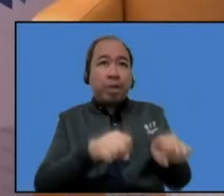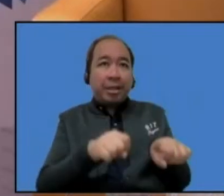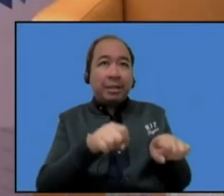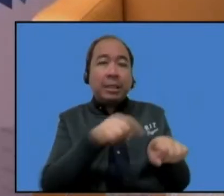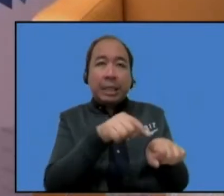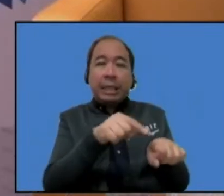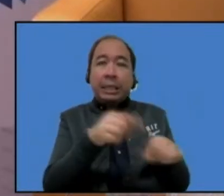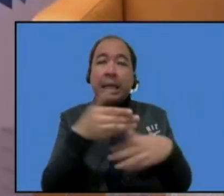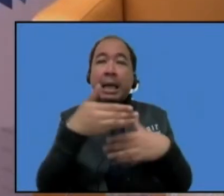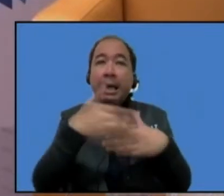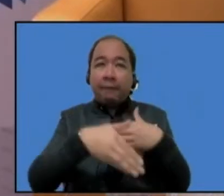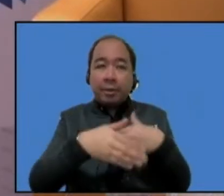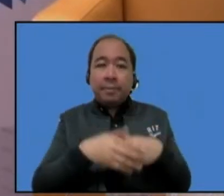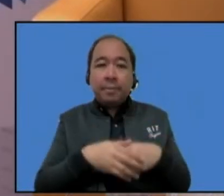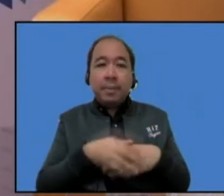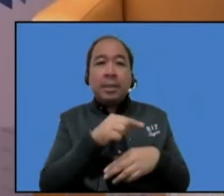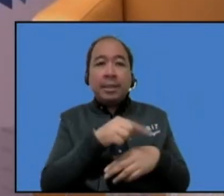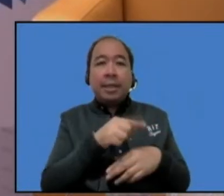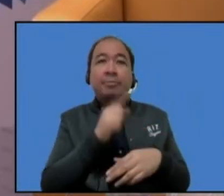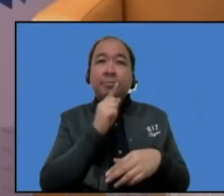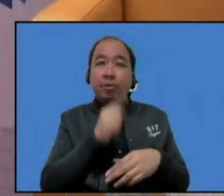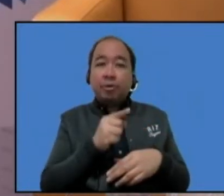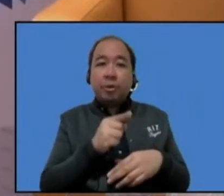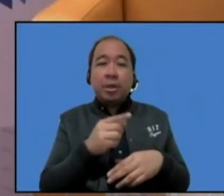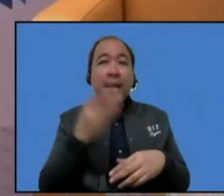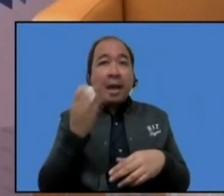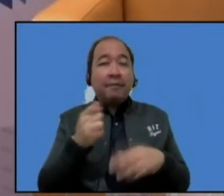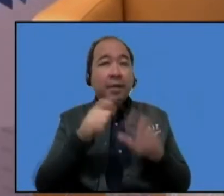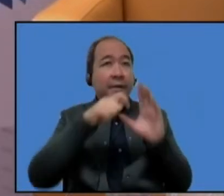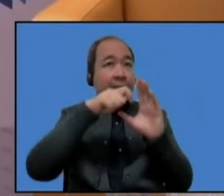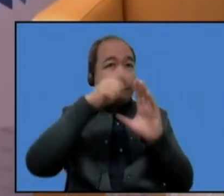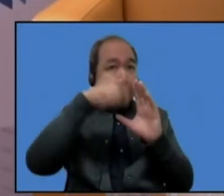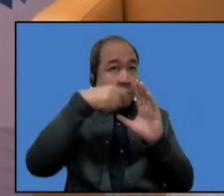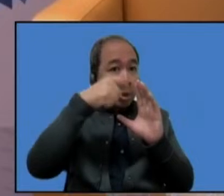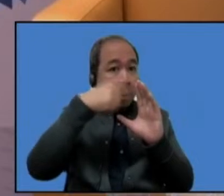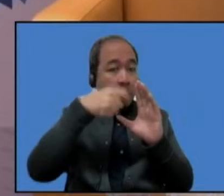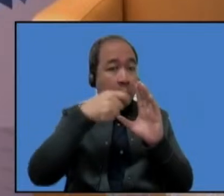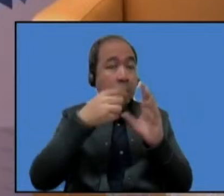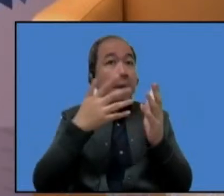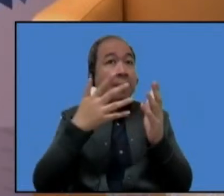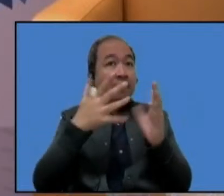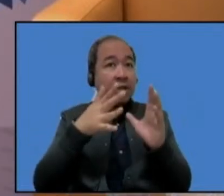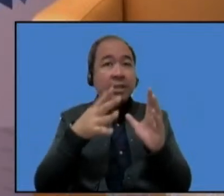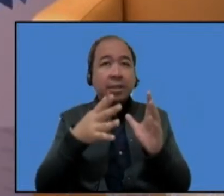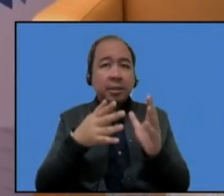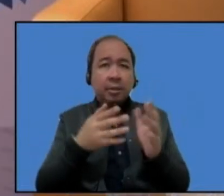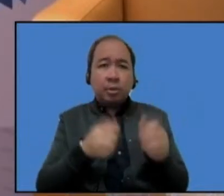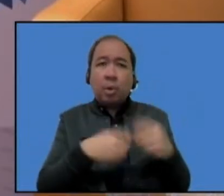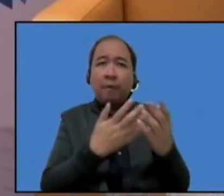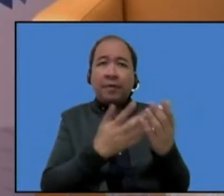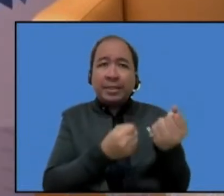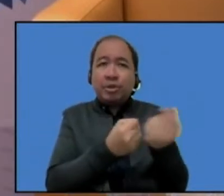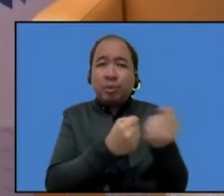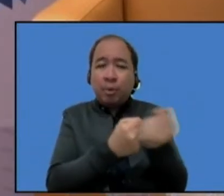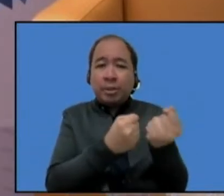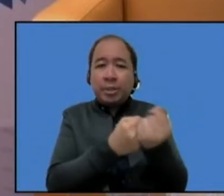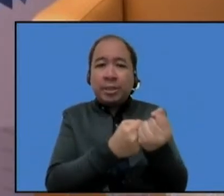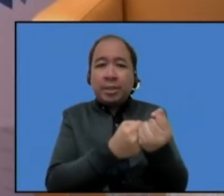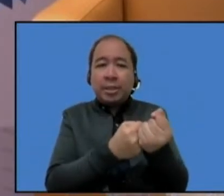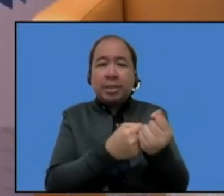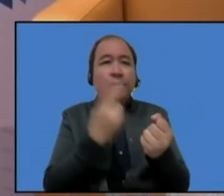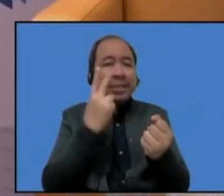That is the actual truth. So we have the video, and then after that we offered them assistance. We went in and we helped register the undocumented